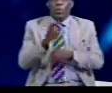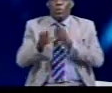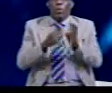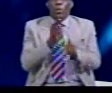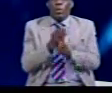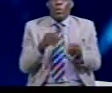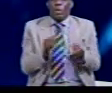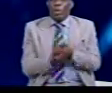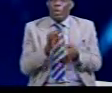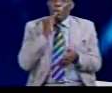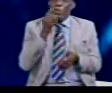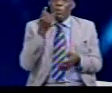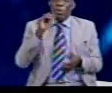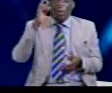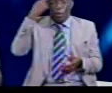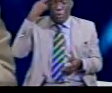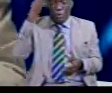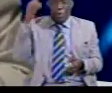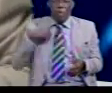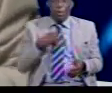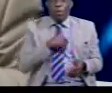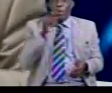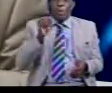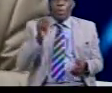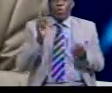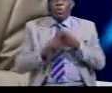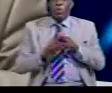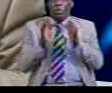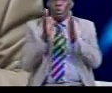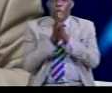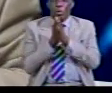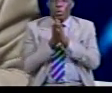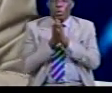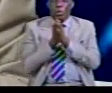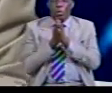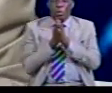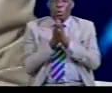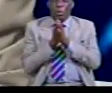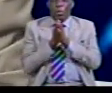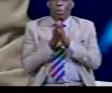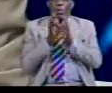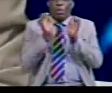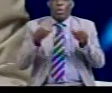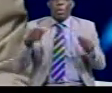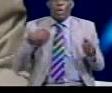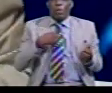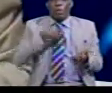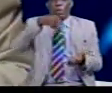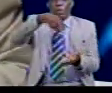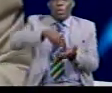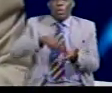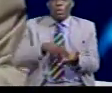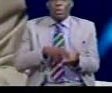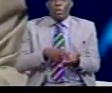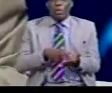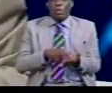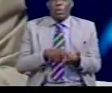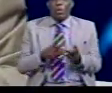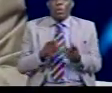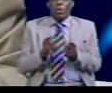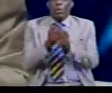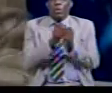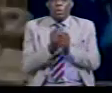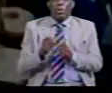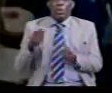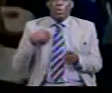we need to pray. Ensemble, nous allons nous lever. Together we are going to rise up on our feet. Sur nos pieds. Together we are going to rise up on our